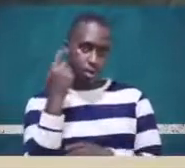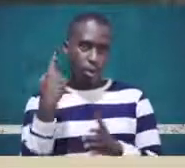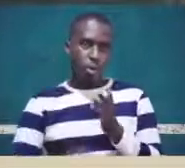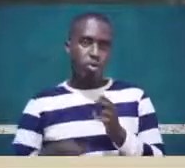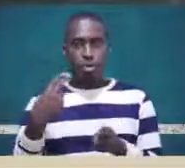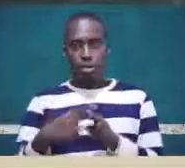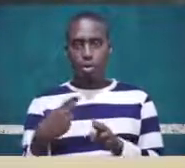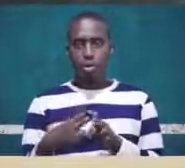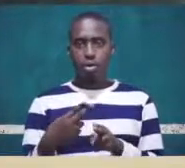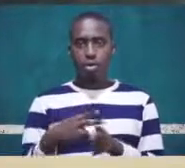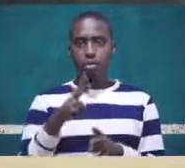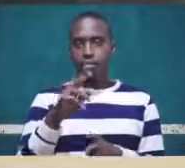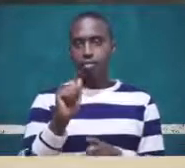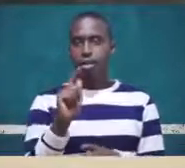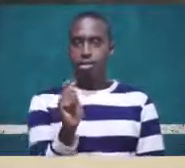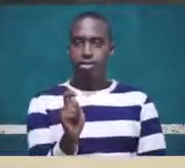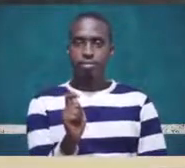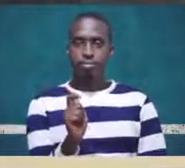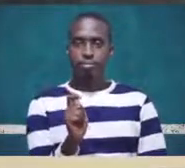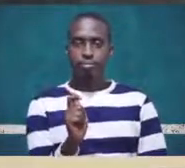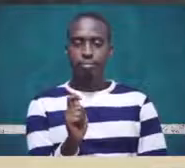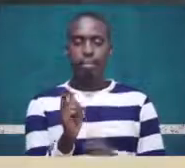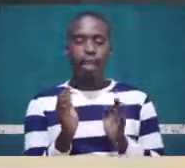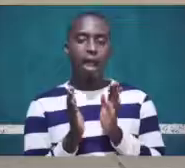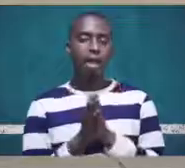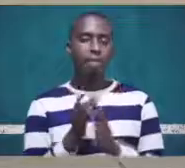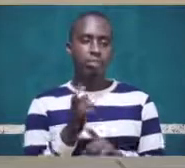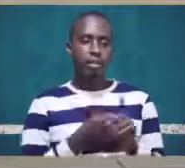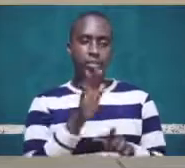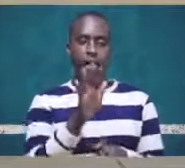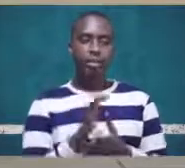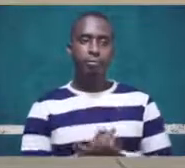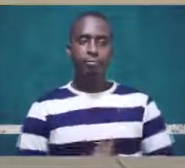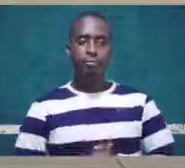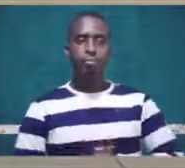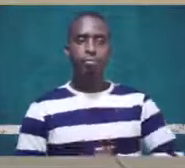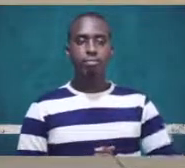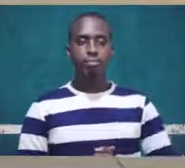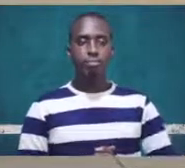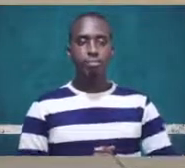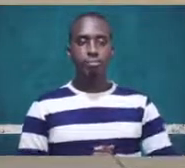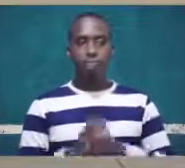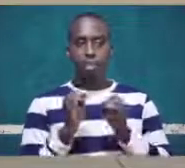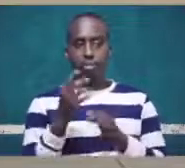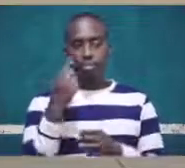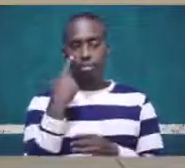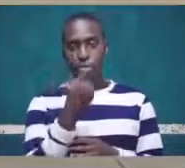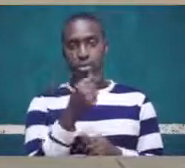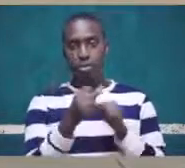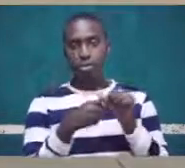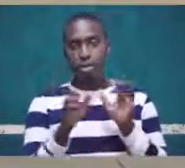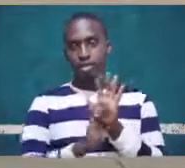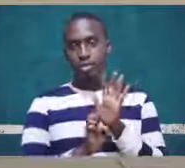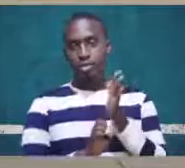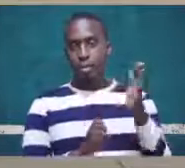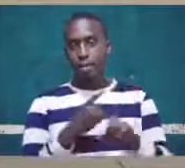tax value added tax. And from there, when you look at the example, but